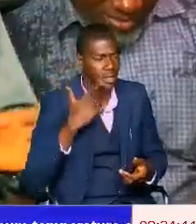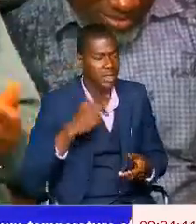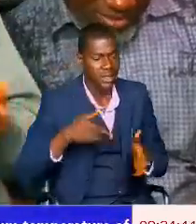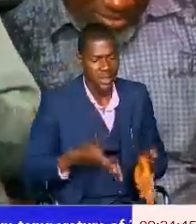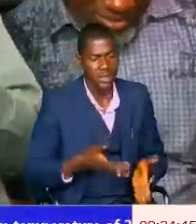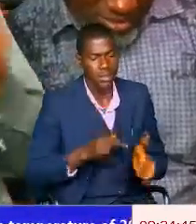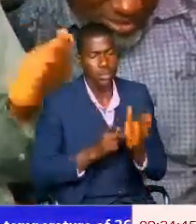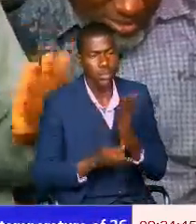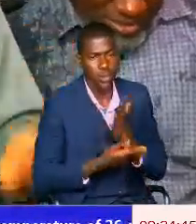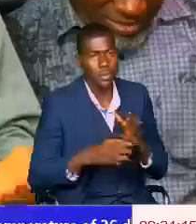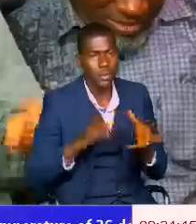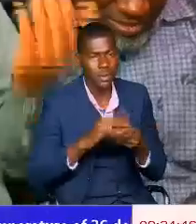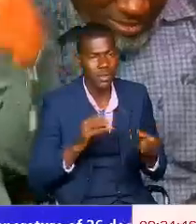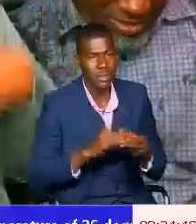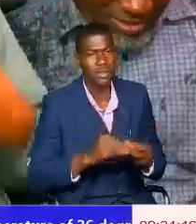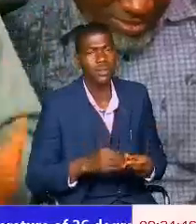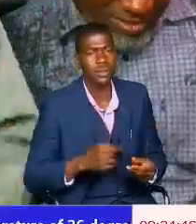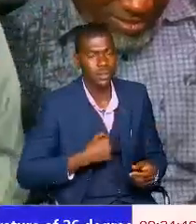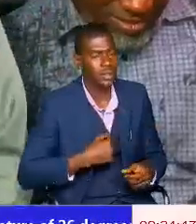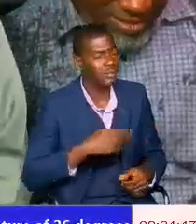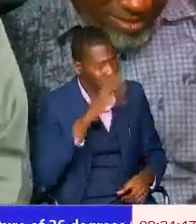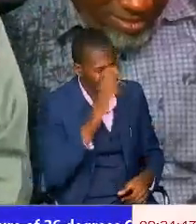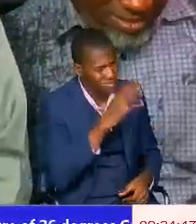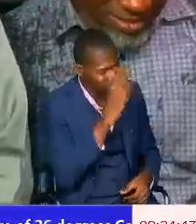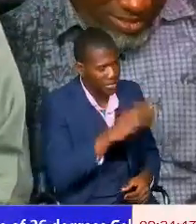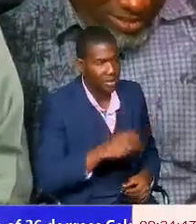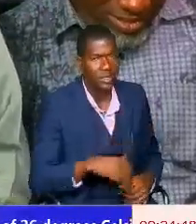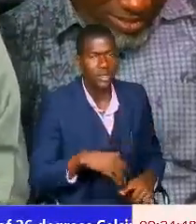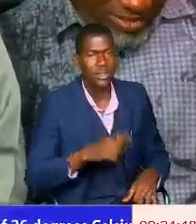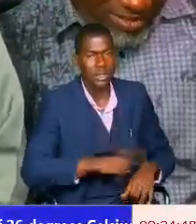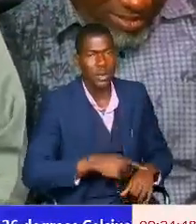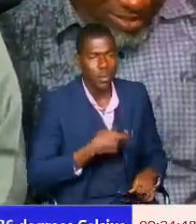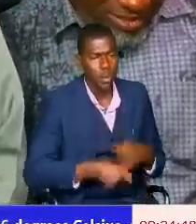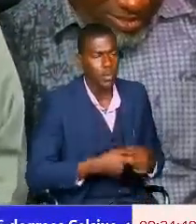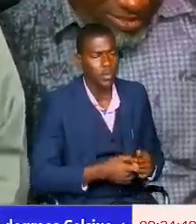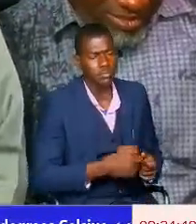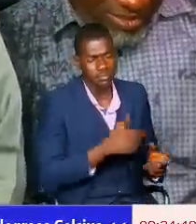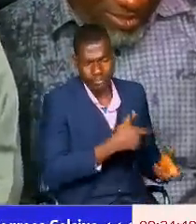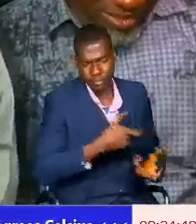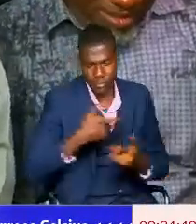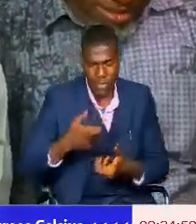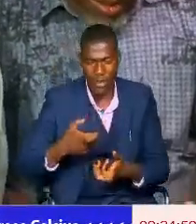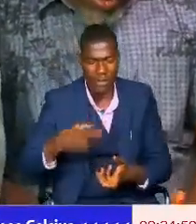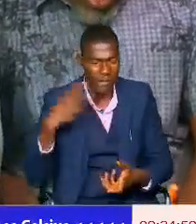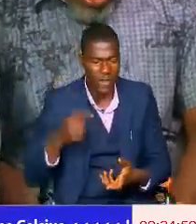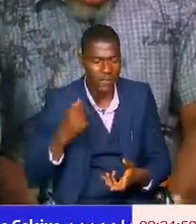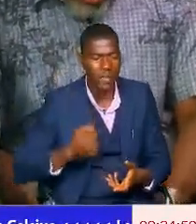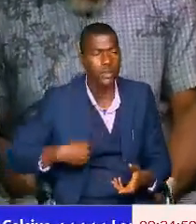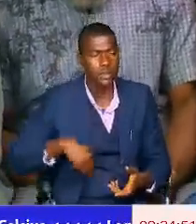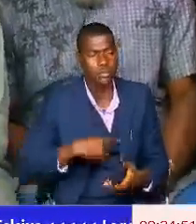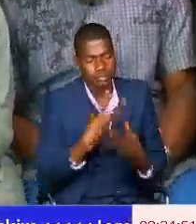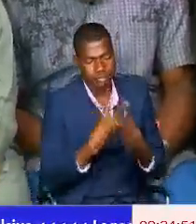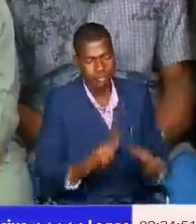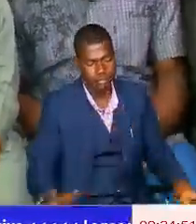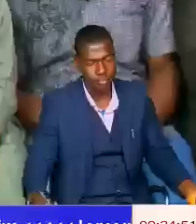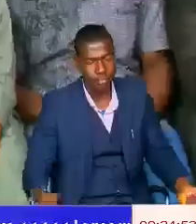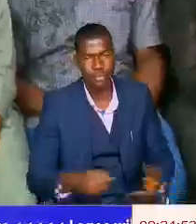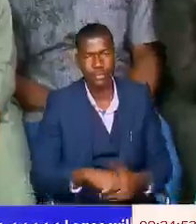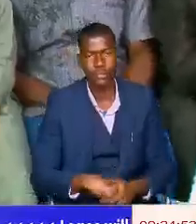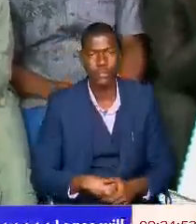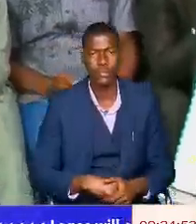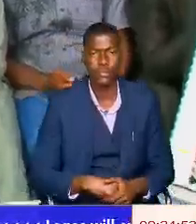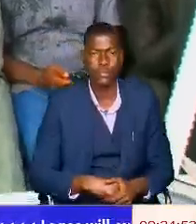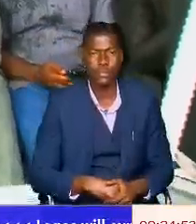any issue, once it gets to him, he will make sure we treat it. Yes. May he never suffer waist pain.